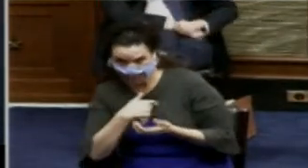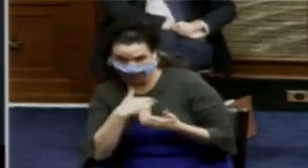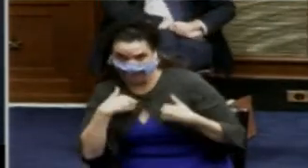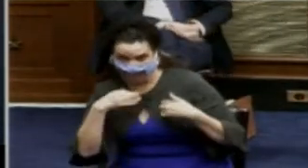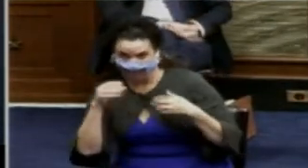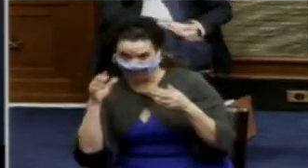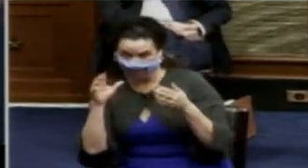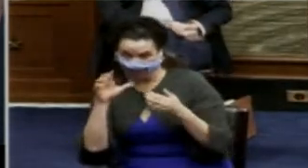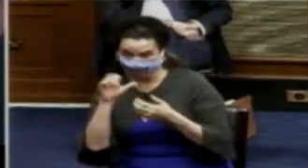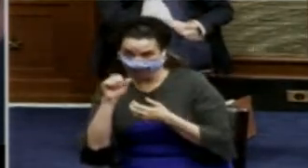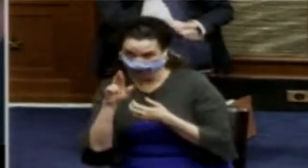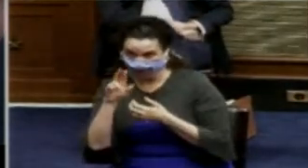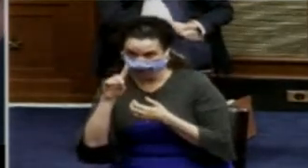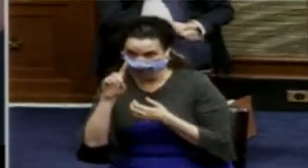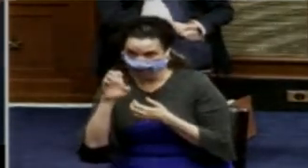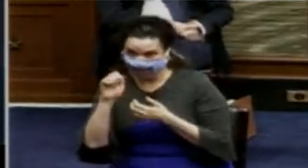landfill?